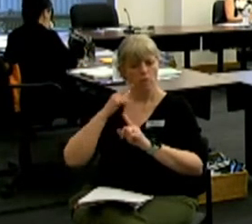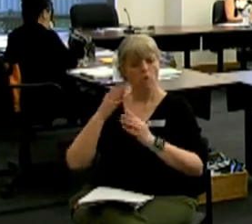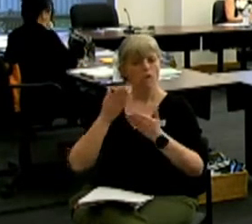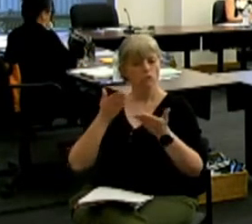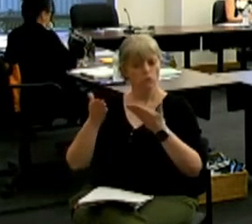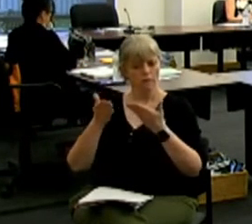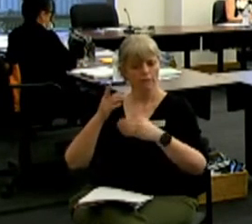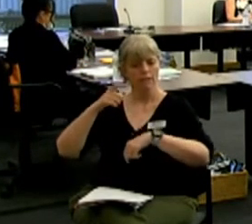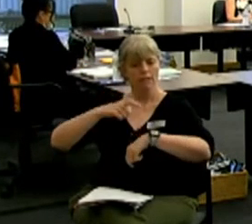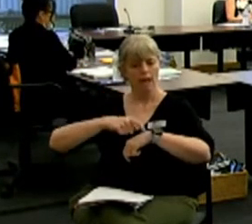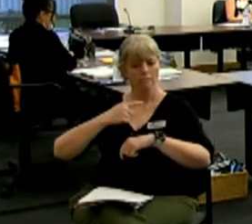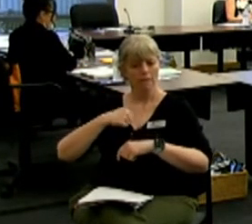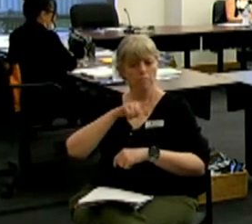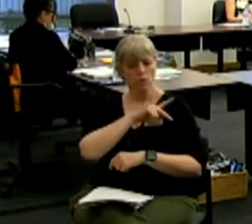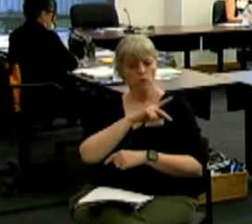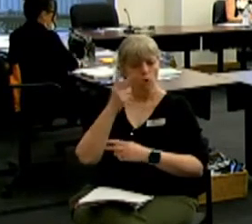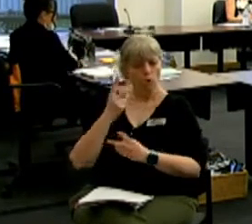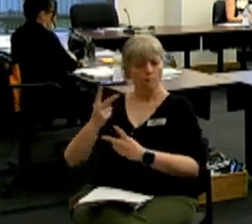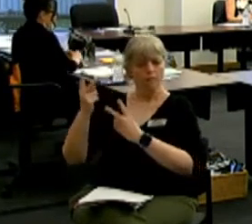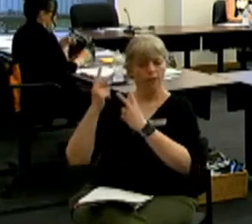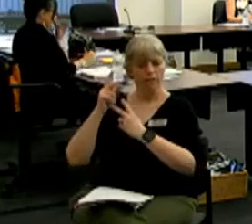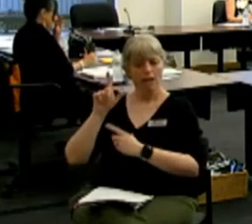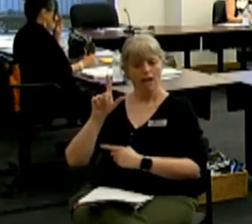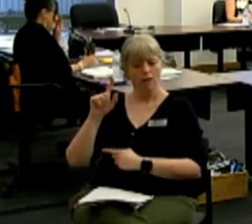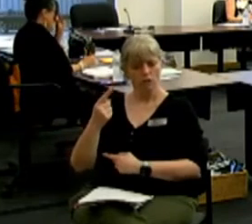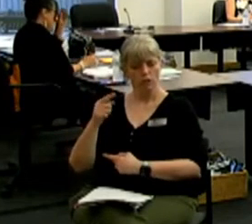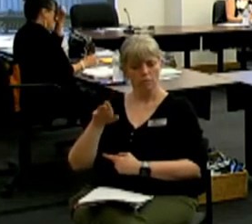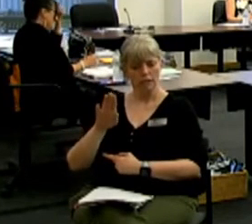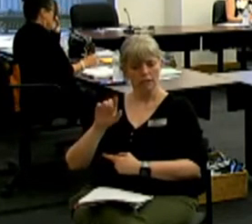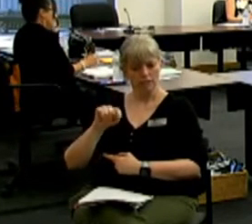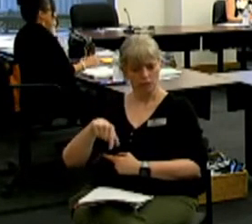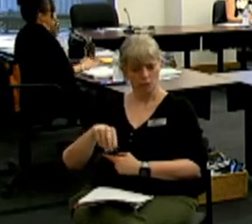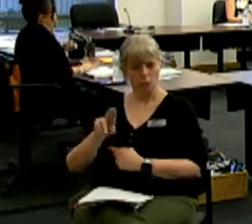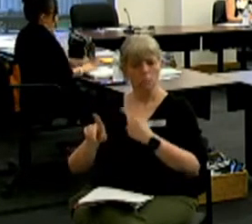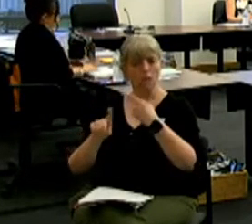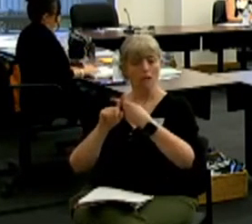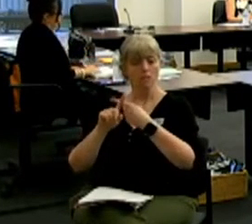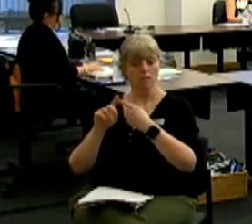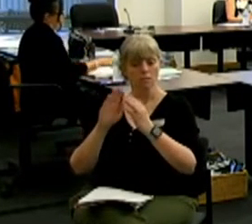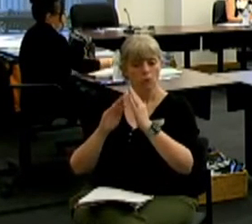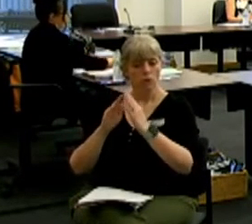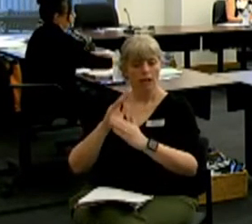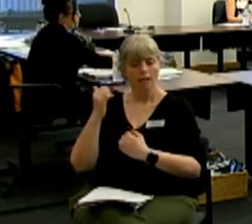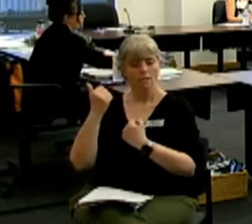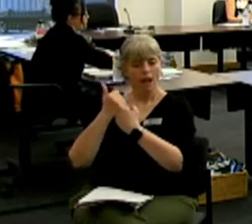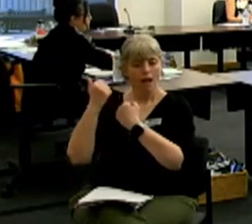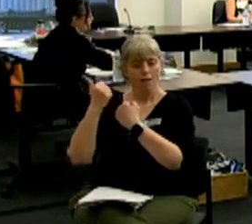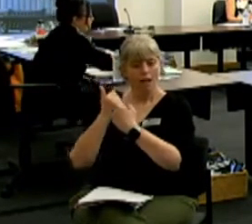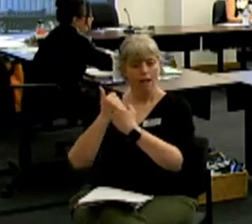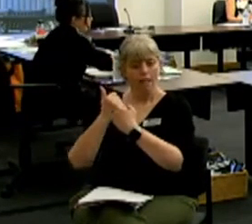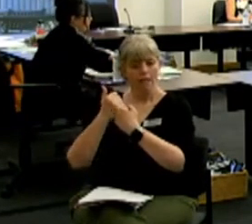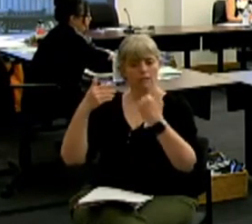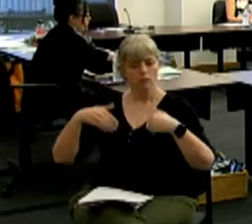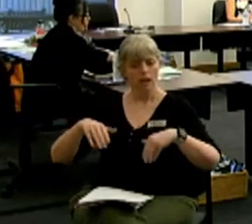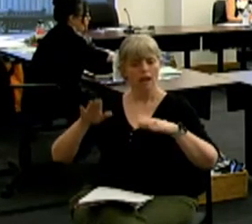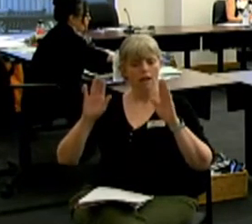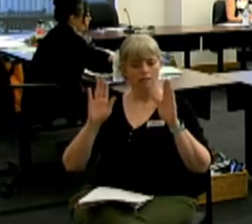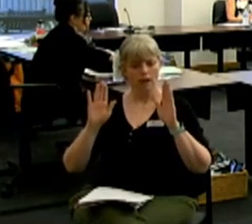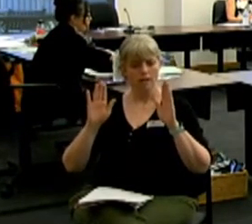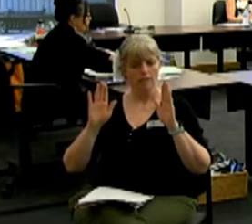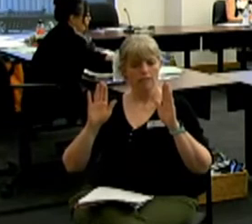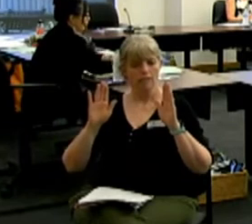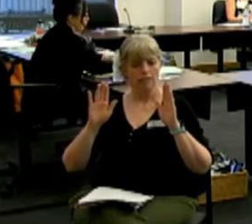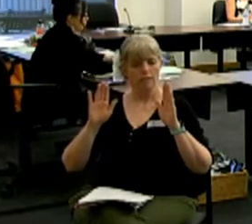as a time of personal reflection for the LGBTQ+ community and their allies towards the effort, sacrifices,